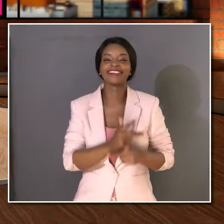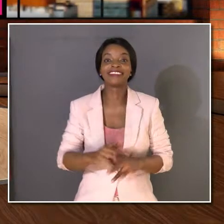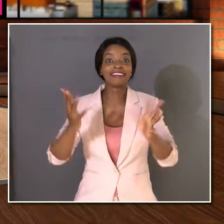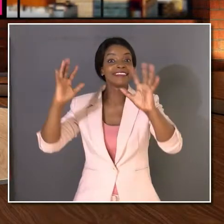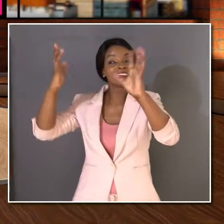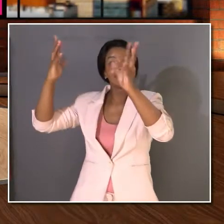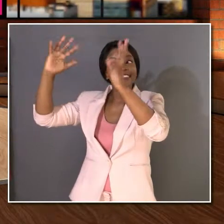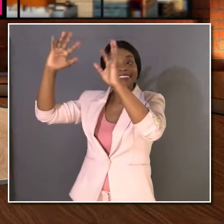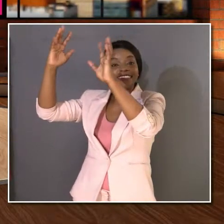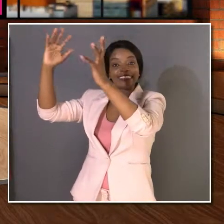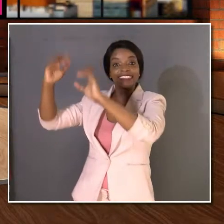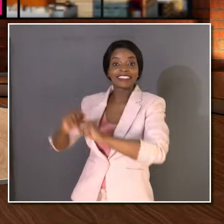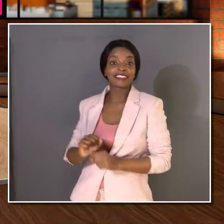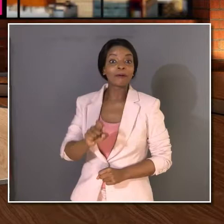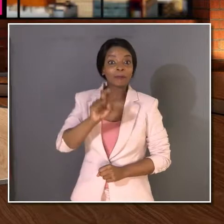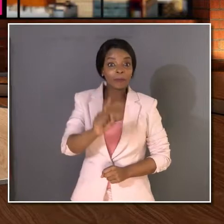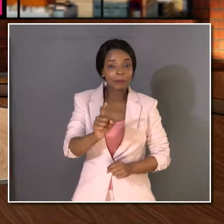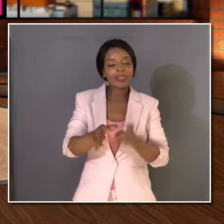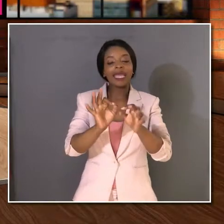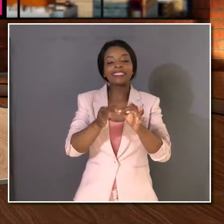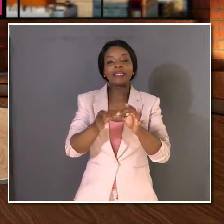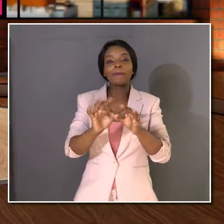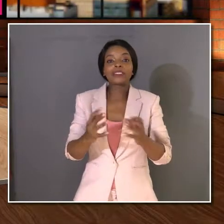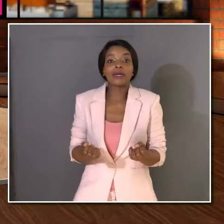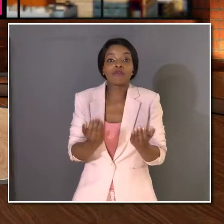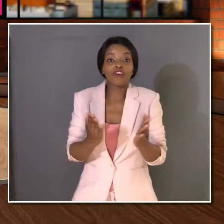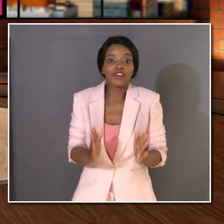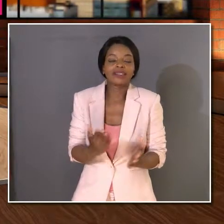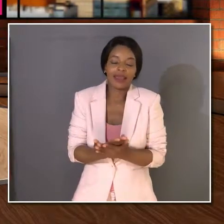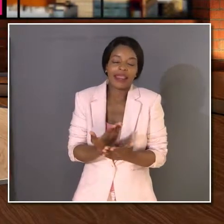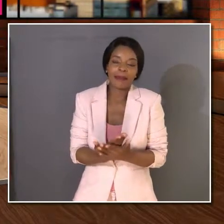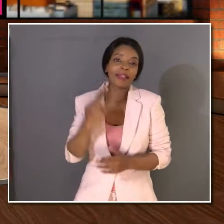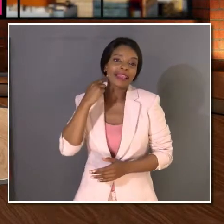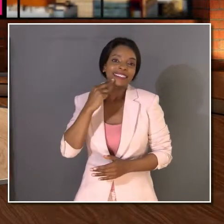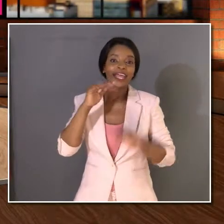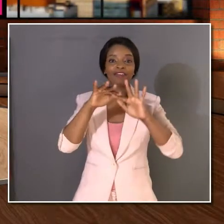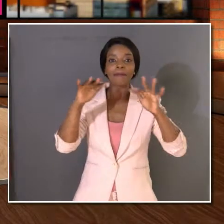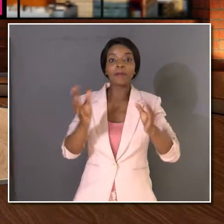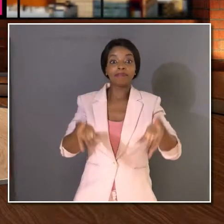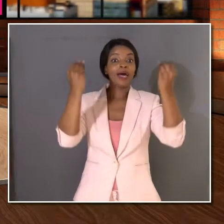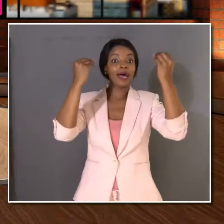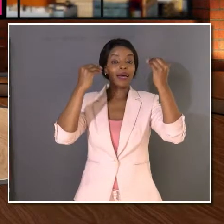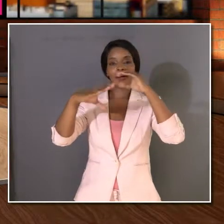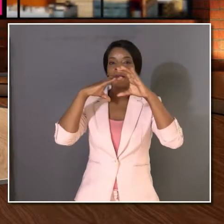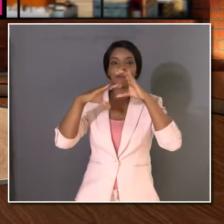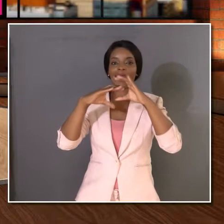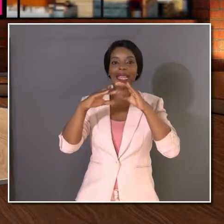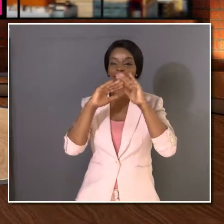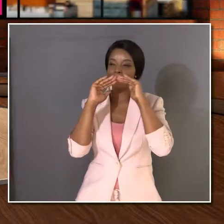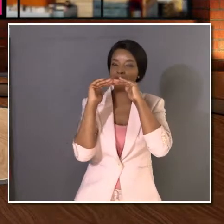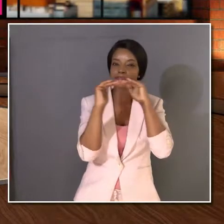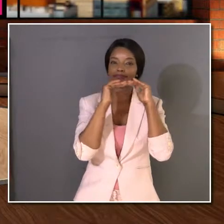A video remote interpreting provider that enables deaf people to access communication on an equal basis with others.